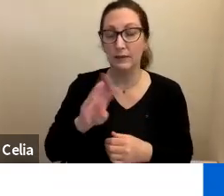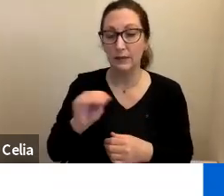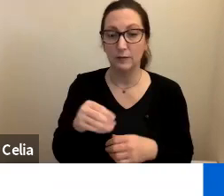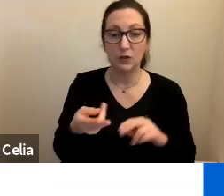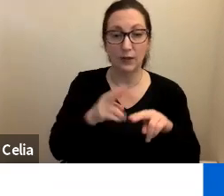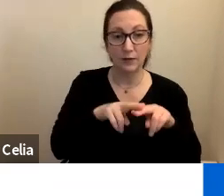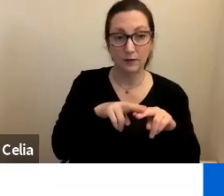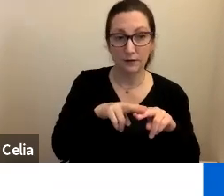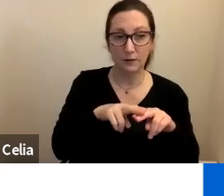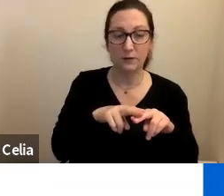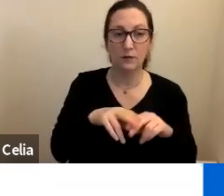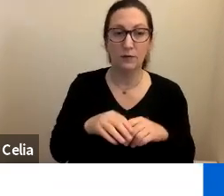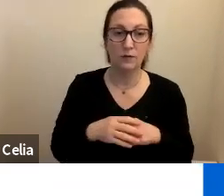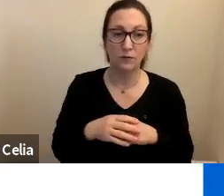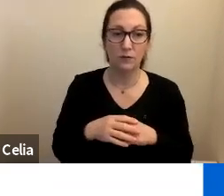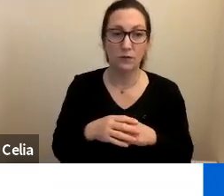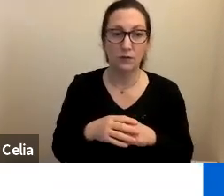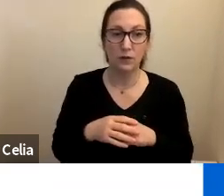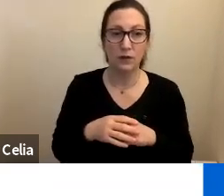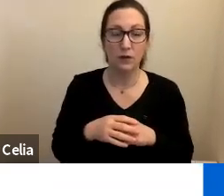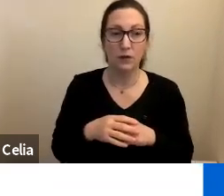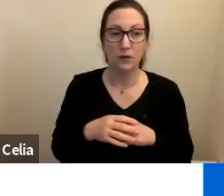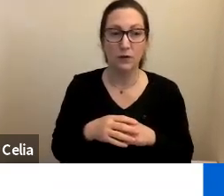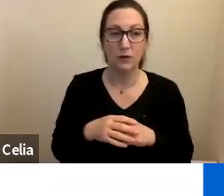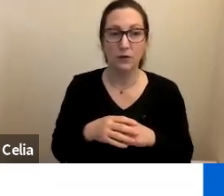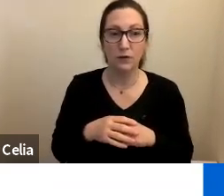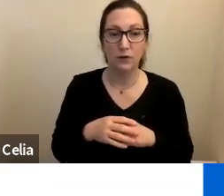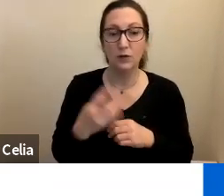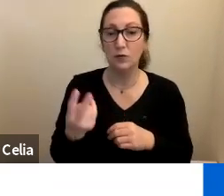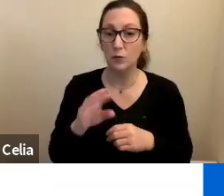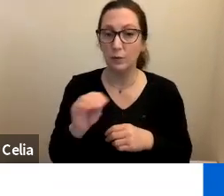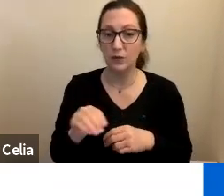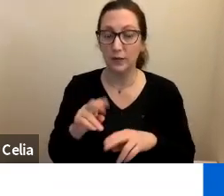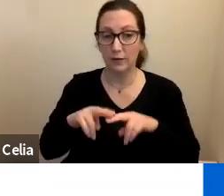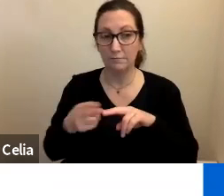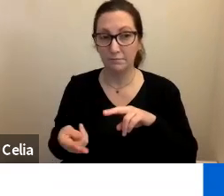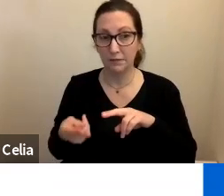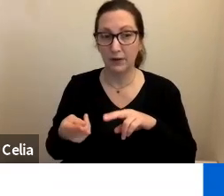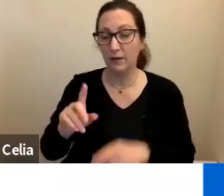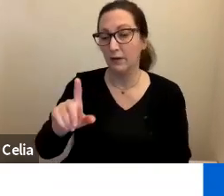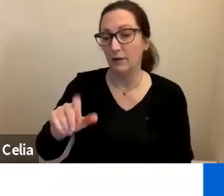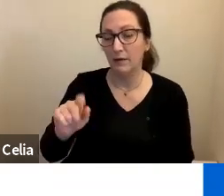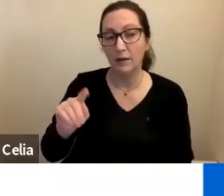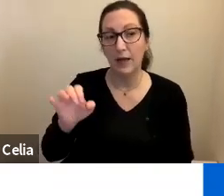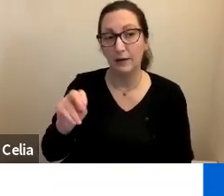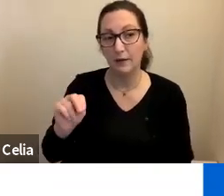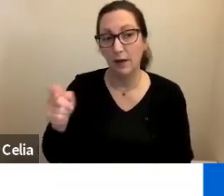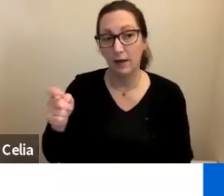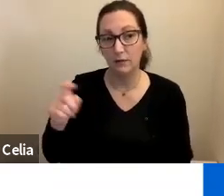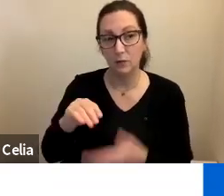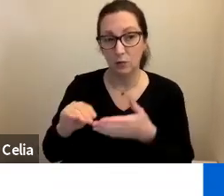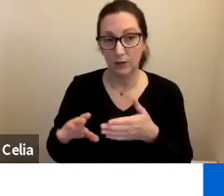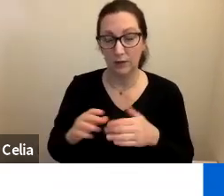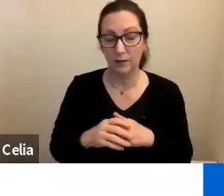increase there, but a 2% decrease among our Latinx students,